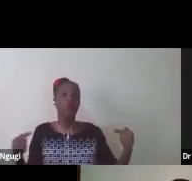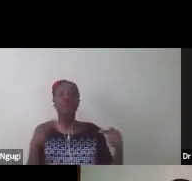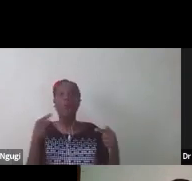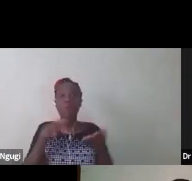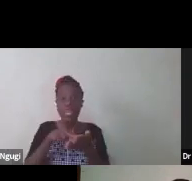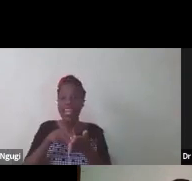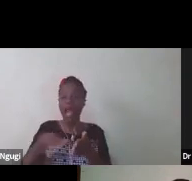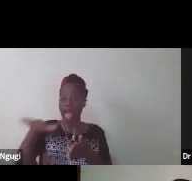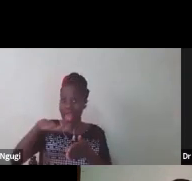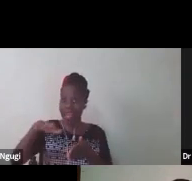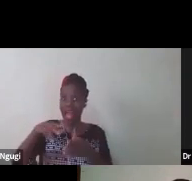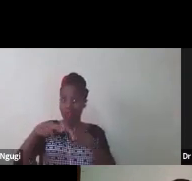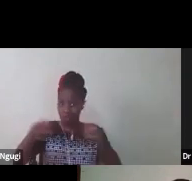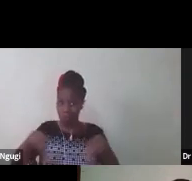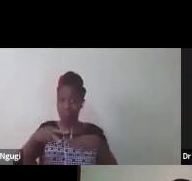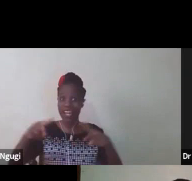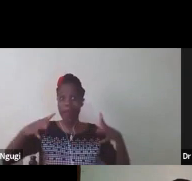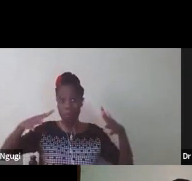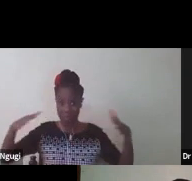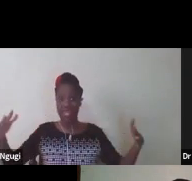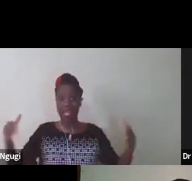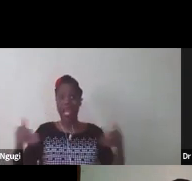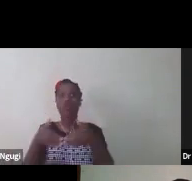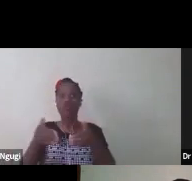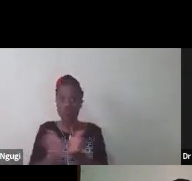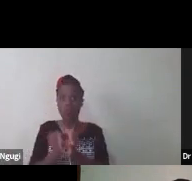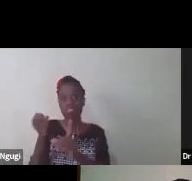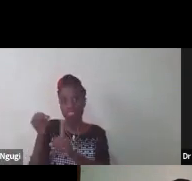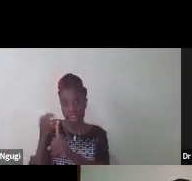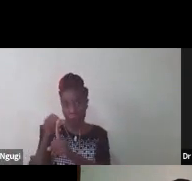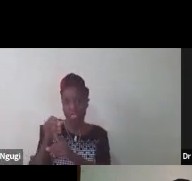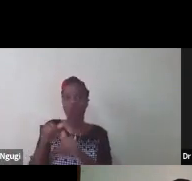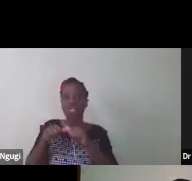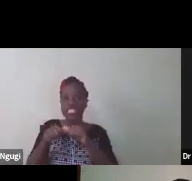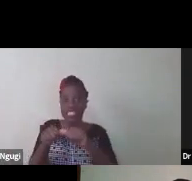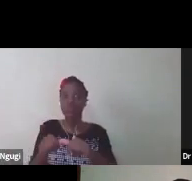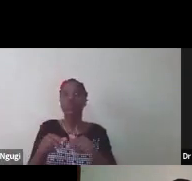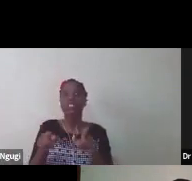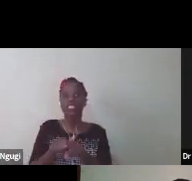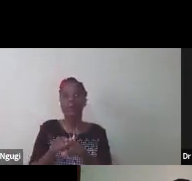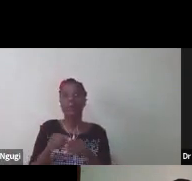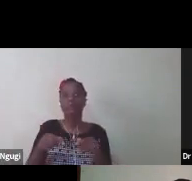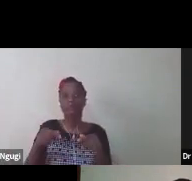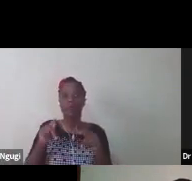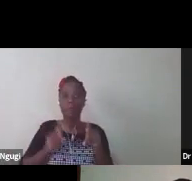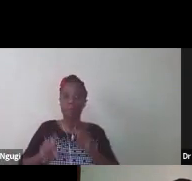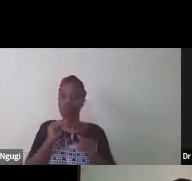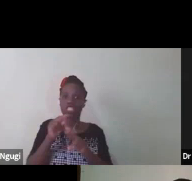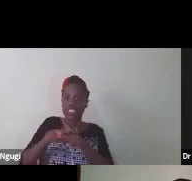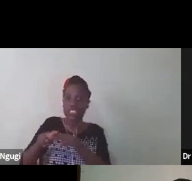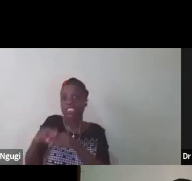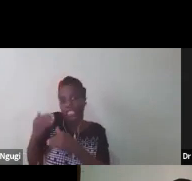room that you can place them where you observe that social distancing or physical distancing, as one you want to call it. So that's very